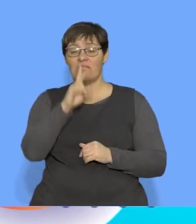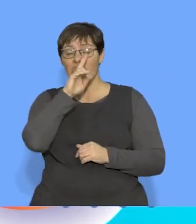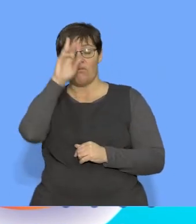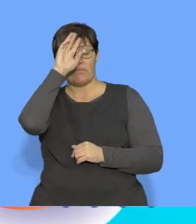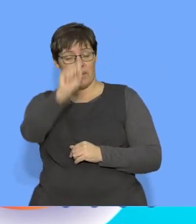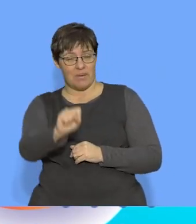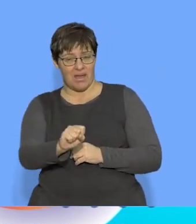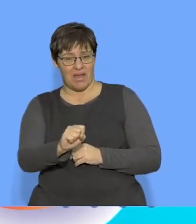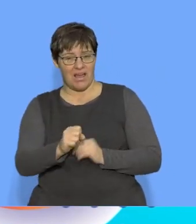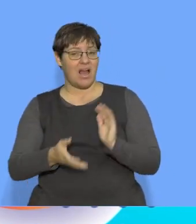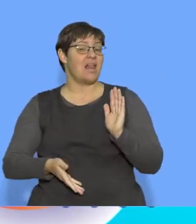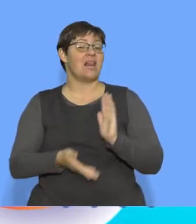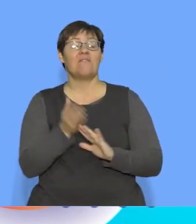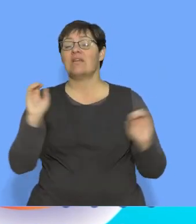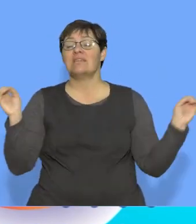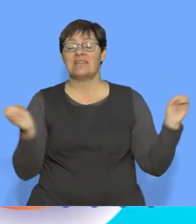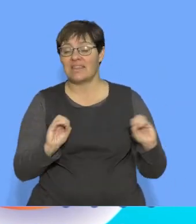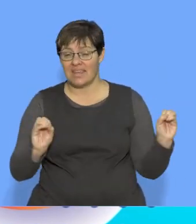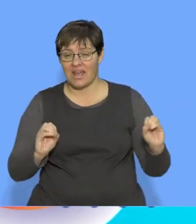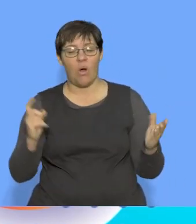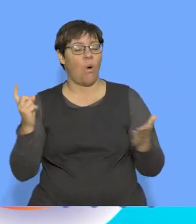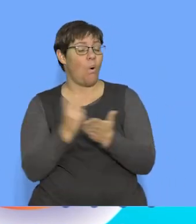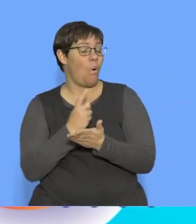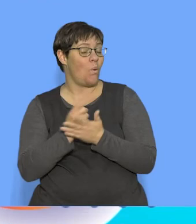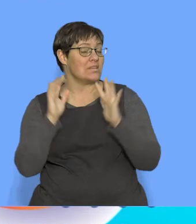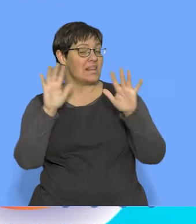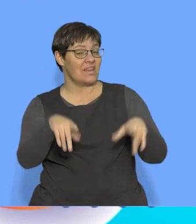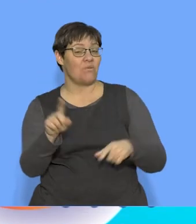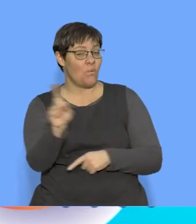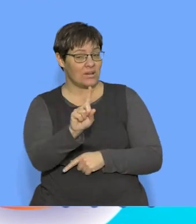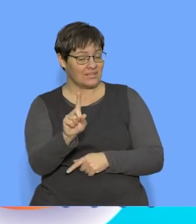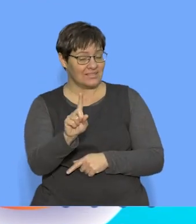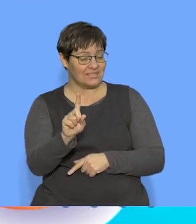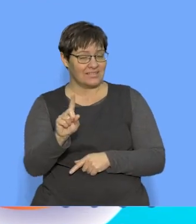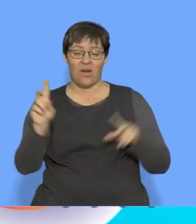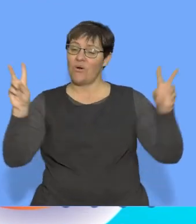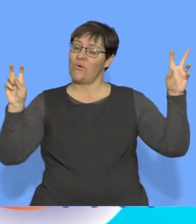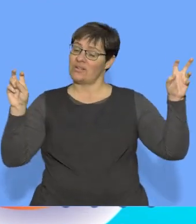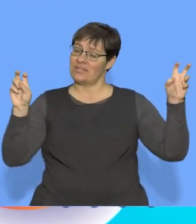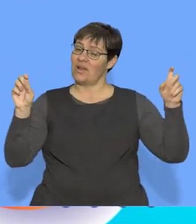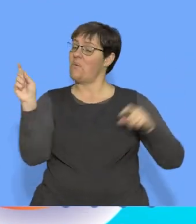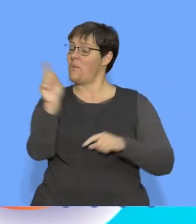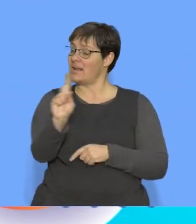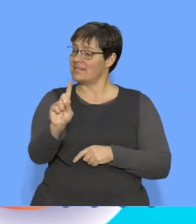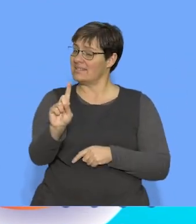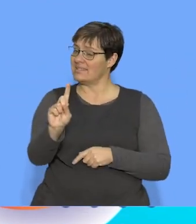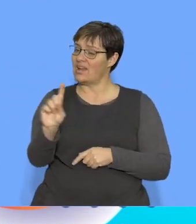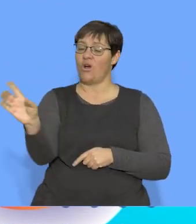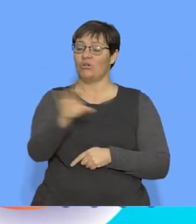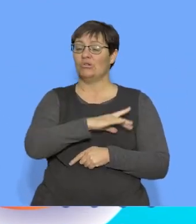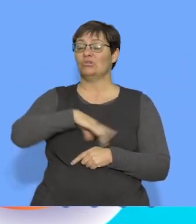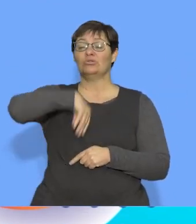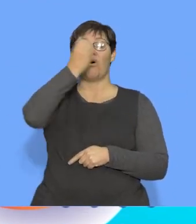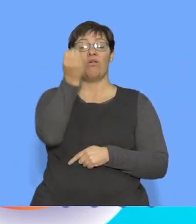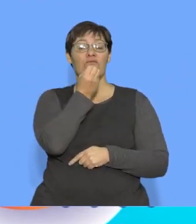you. And remember though, I don't leave you with nothing. I always leave you with my wonderful